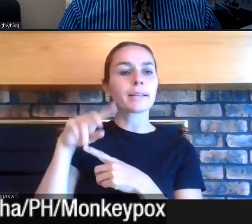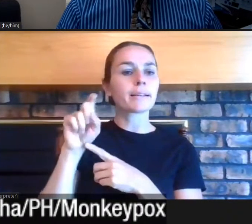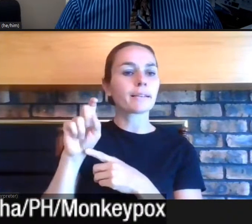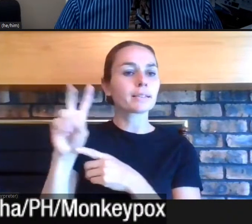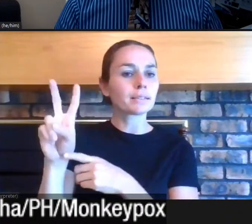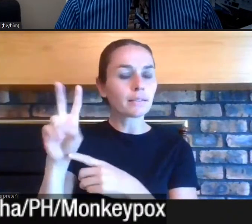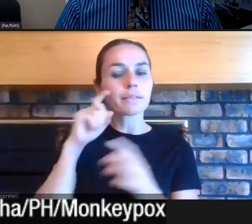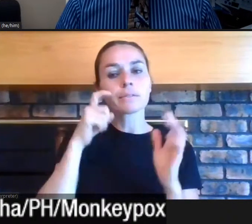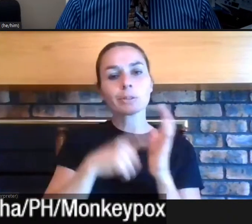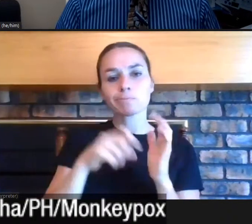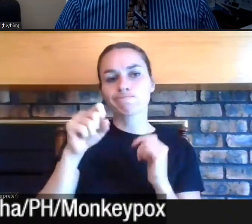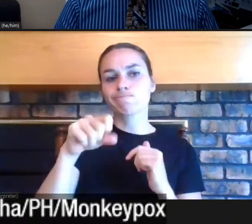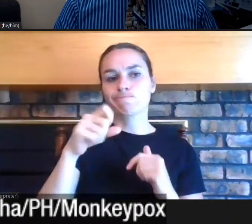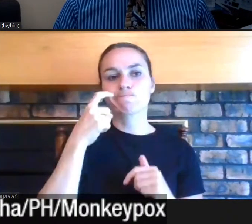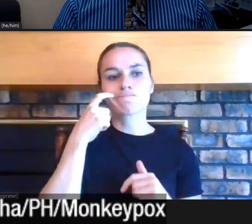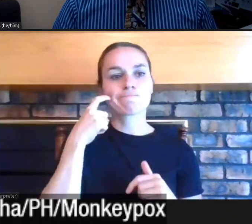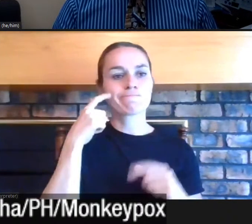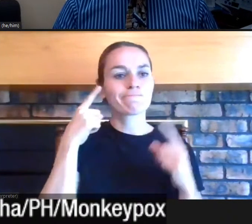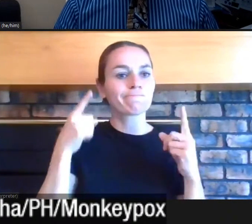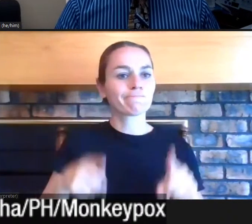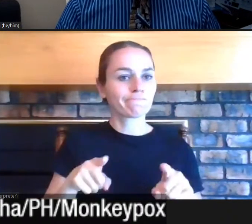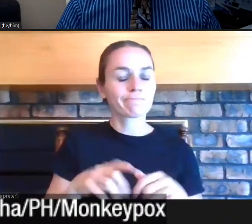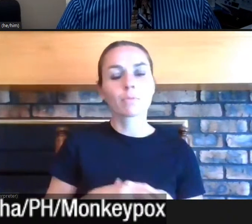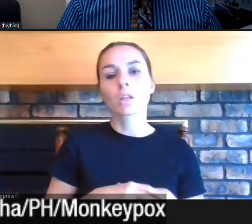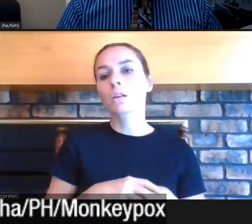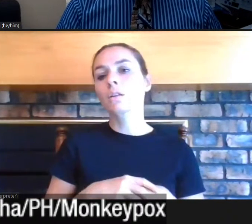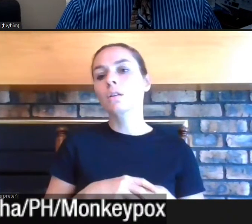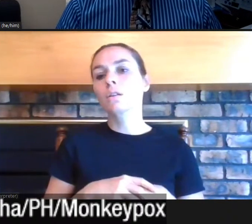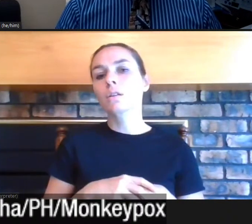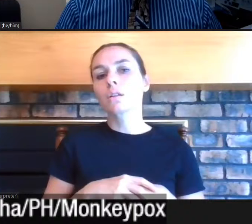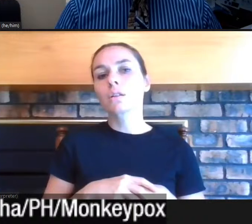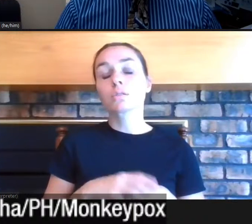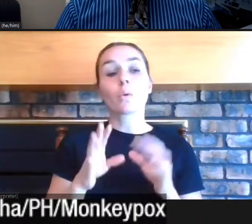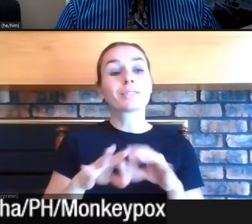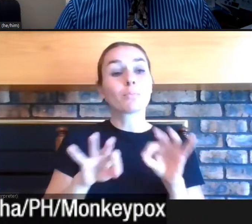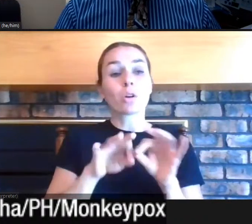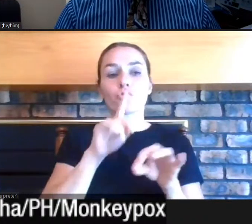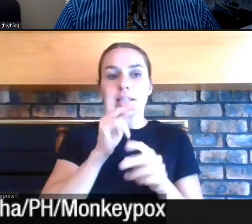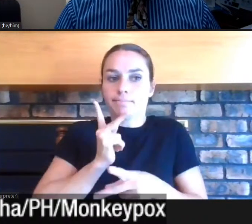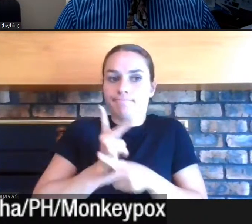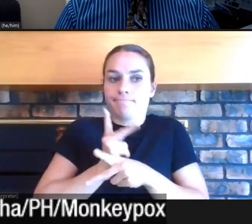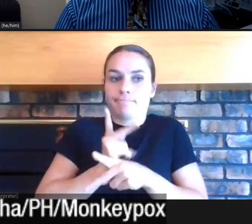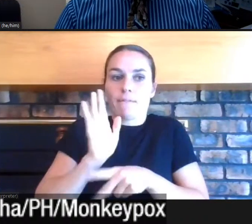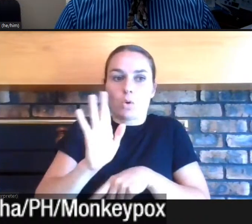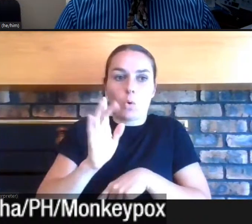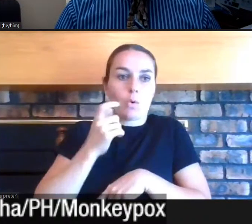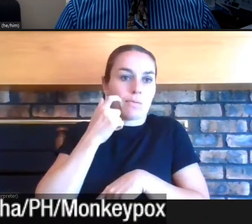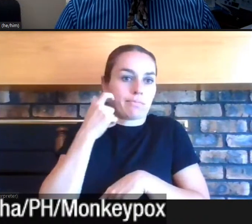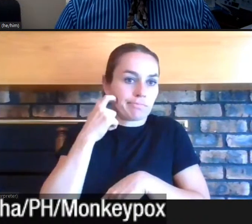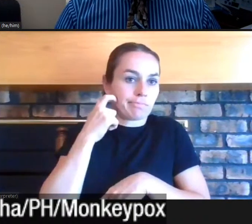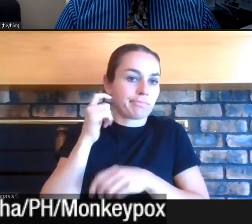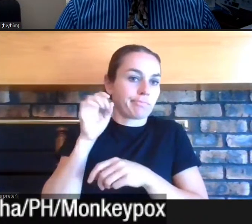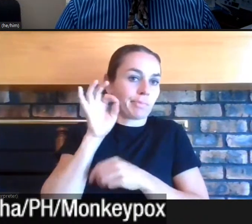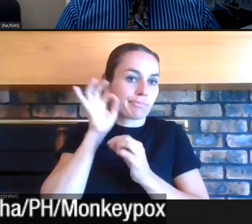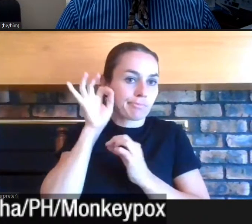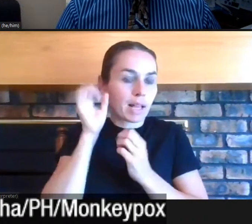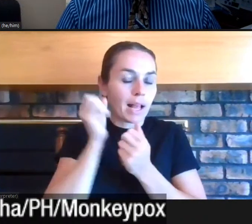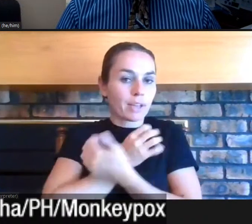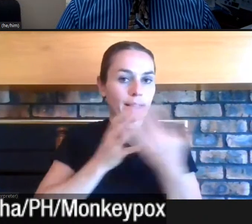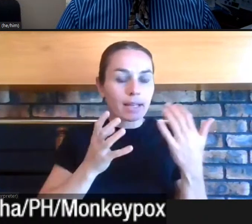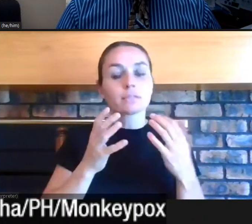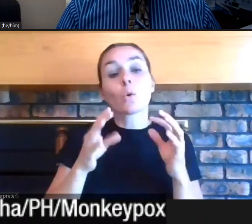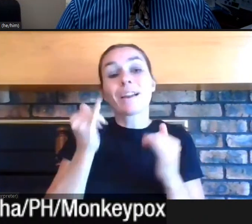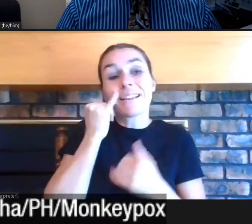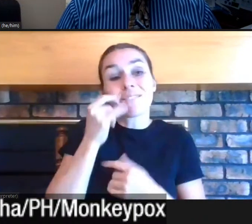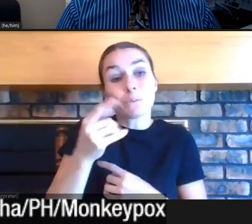have seen scarring. So that's why wound care is a very important part of counseling the patients who